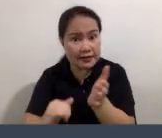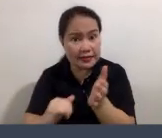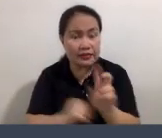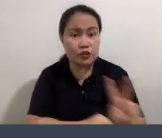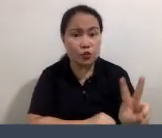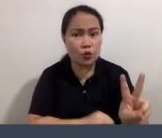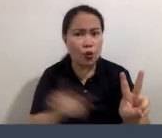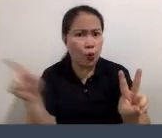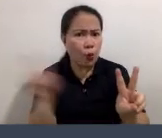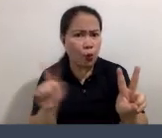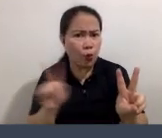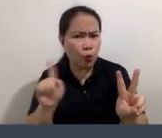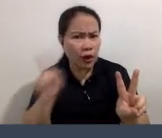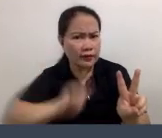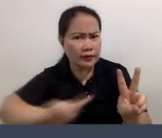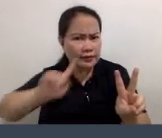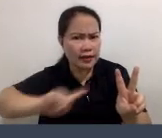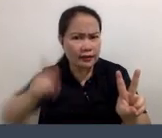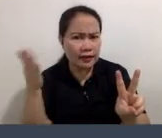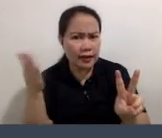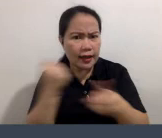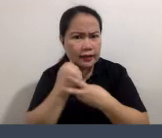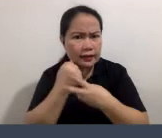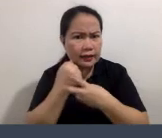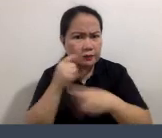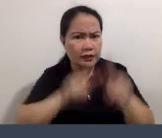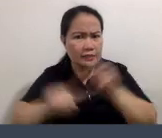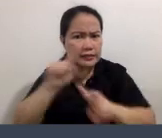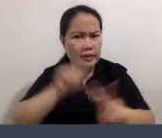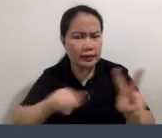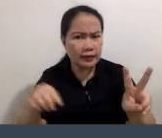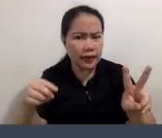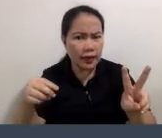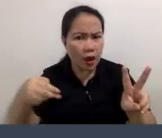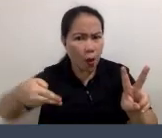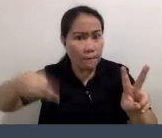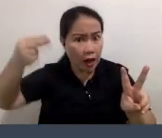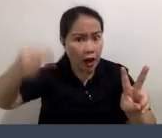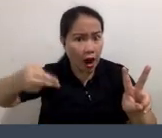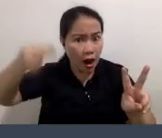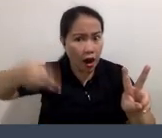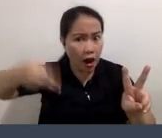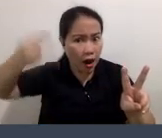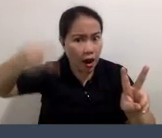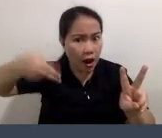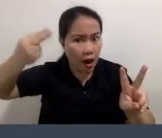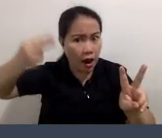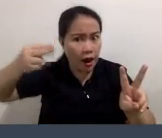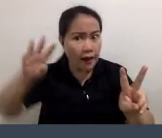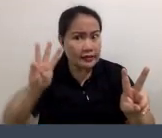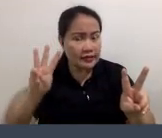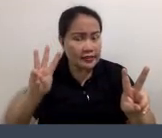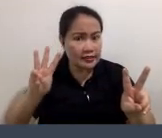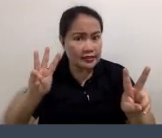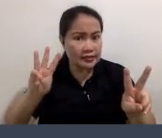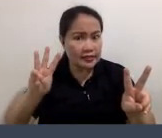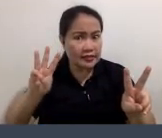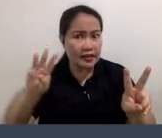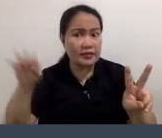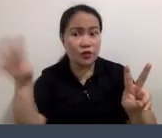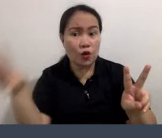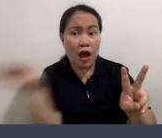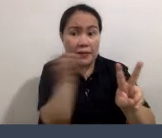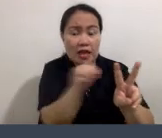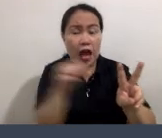and 4, that is 2. And then, keep the sign of bigger absolute value. So, mas mataas to. Diba?